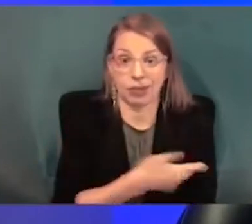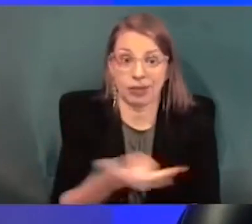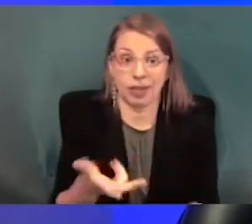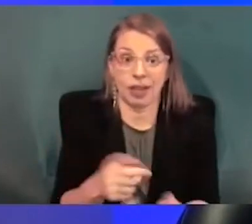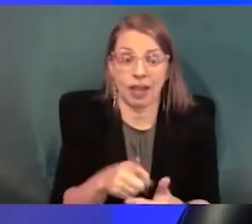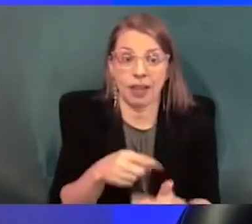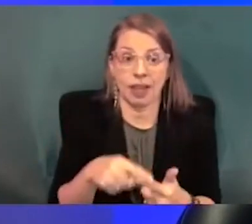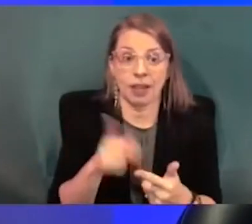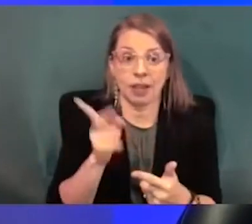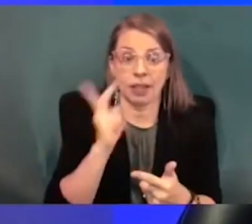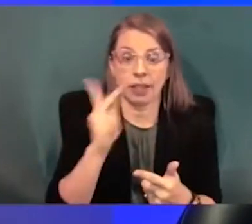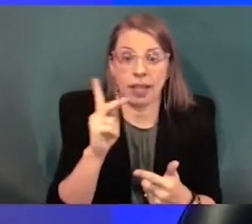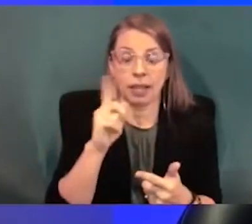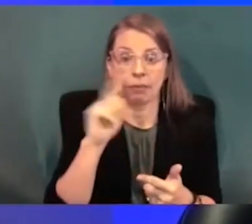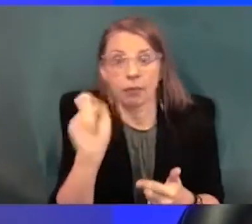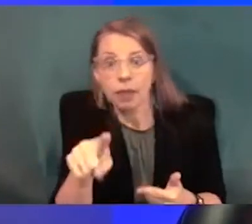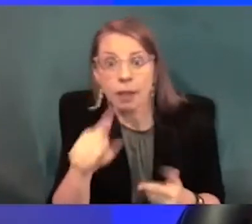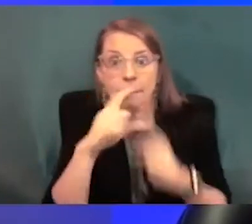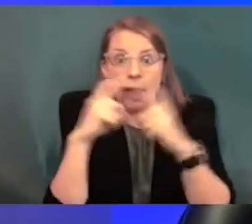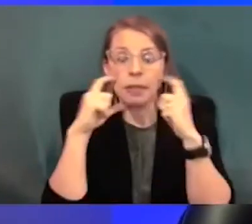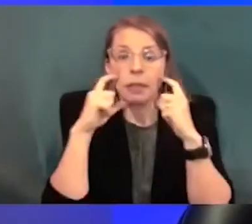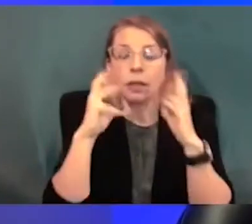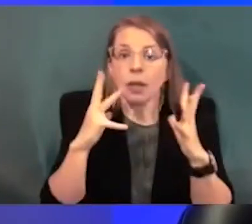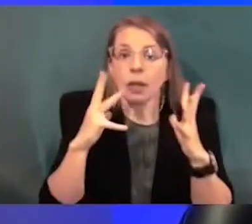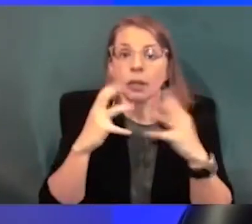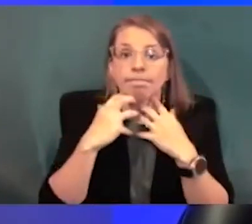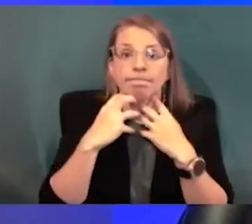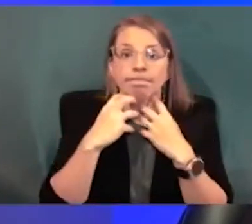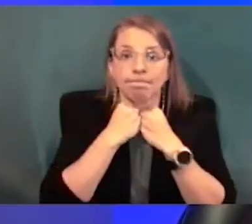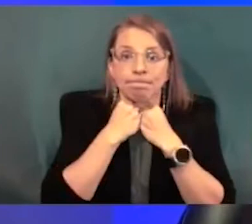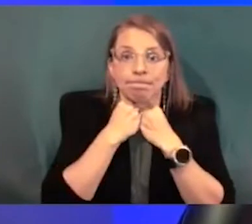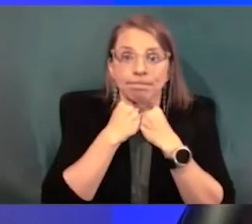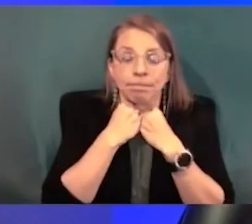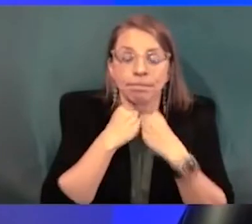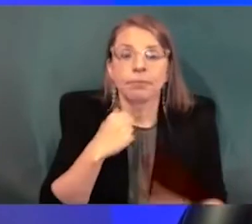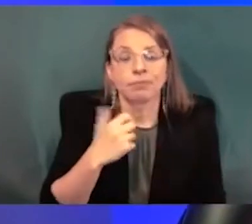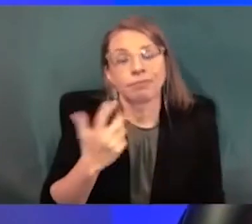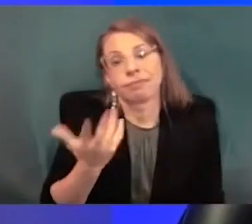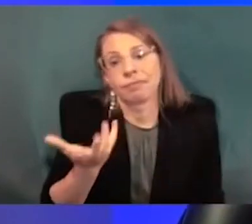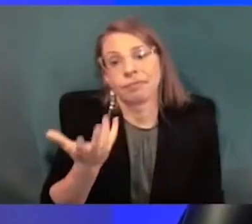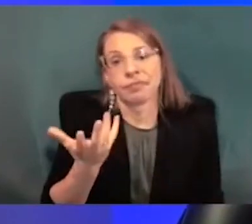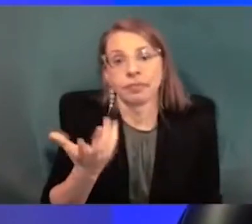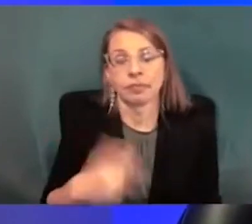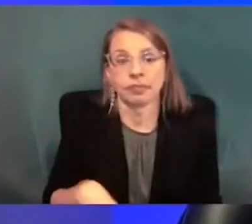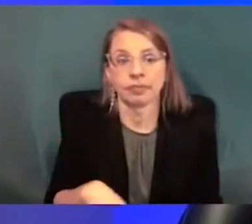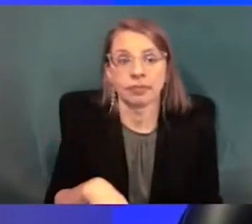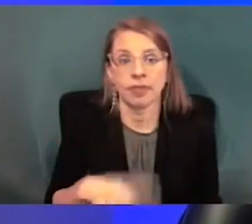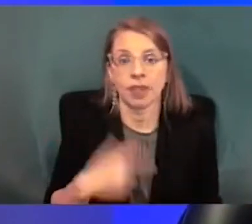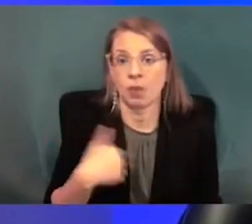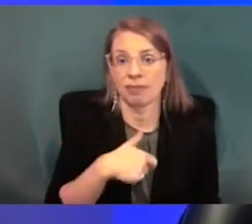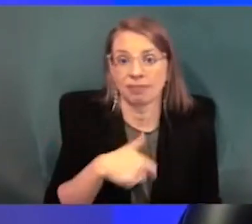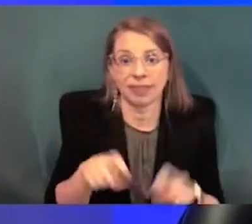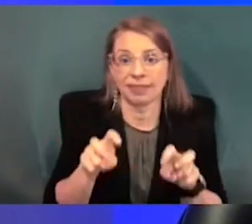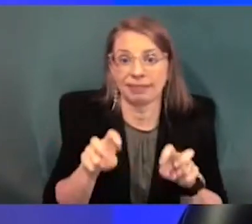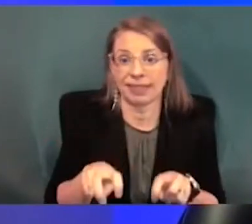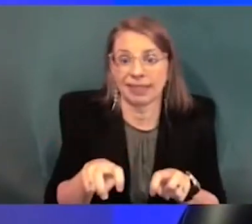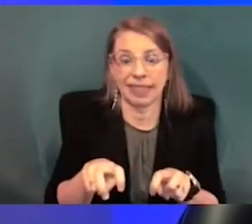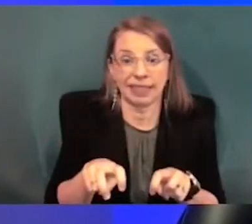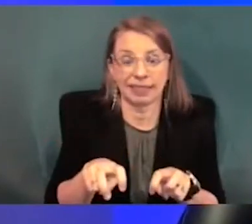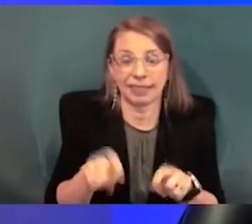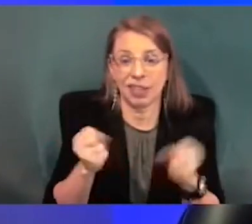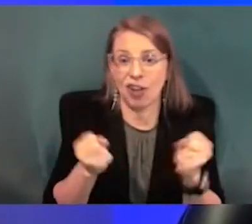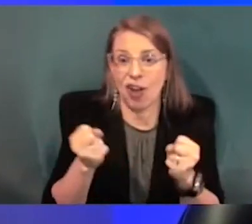masks, and you're like, oh my gosh. And, you know, at that point, we'd been in the car 25, 30 minutes